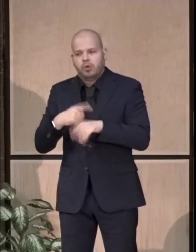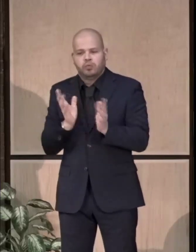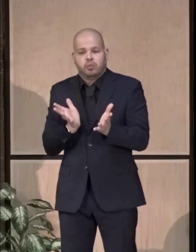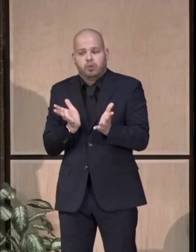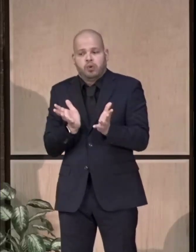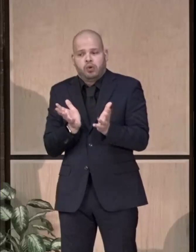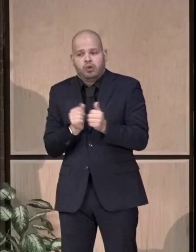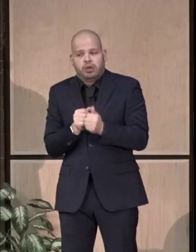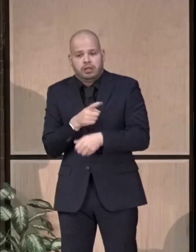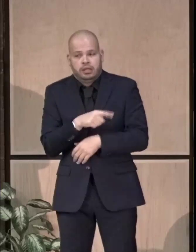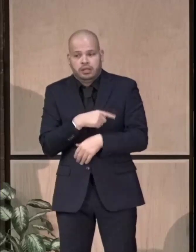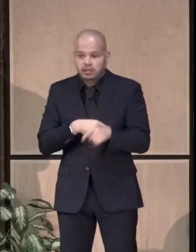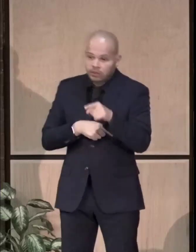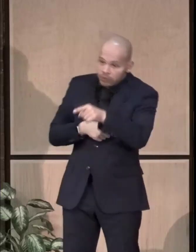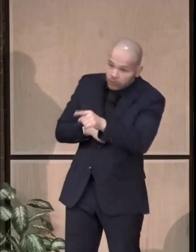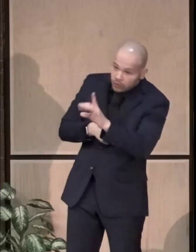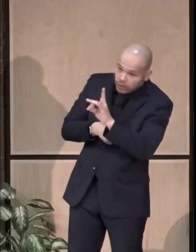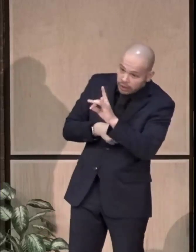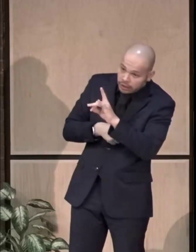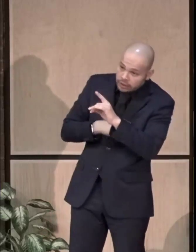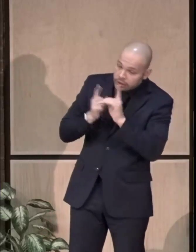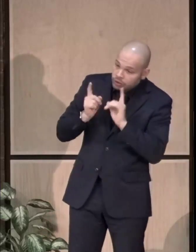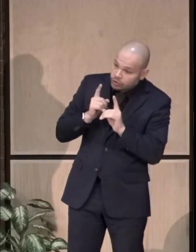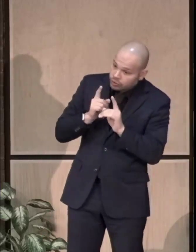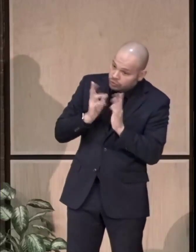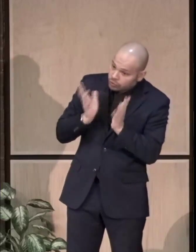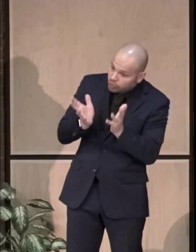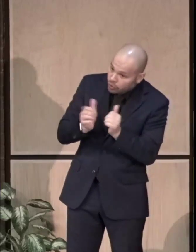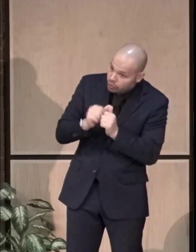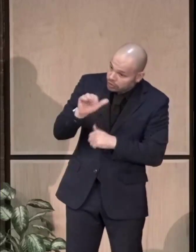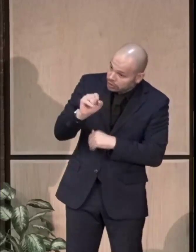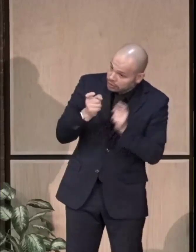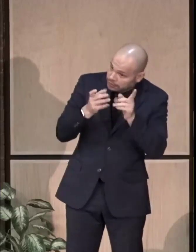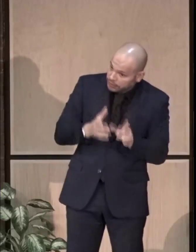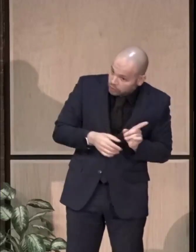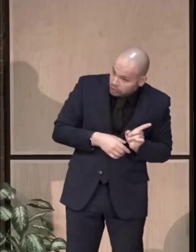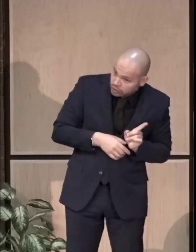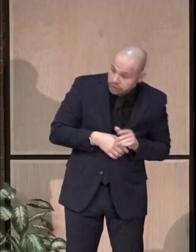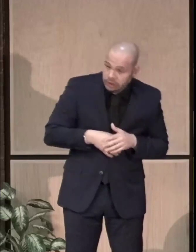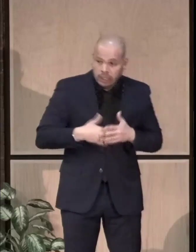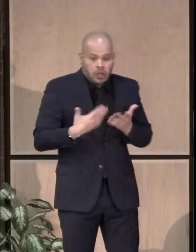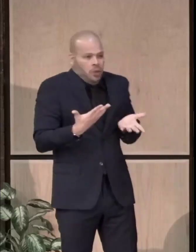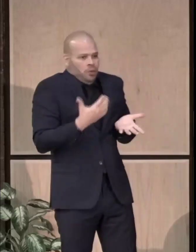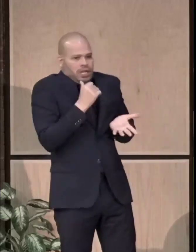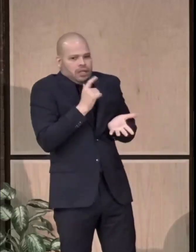you were in touch with the case manager. I don't know if she was the case manager, but yes, the female from Keller.